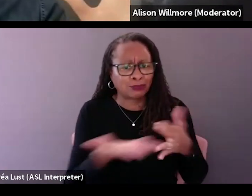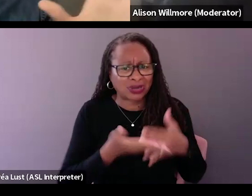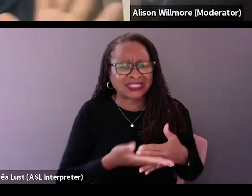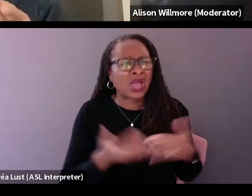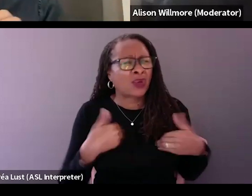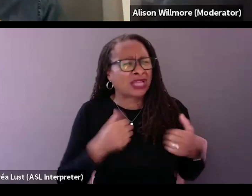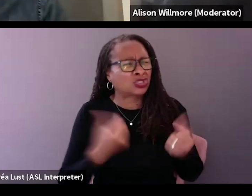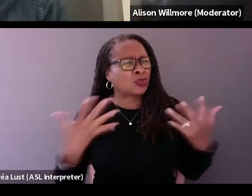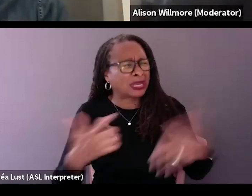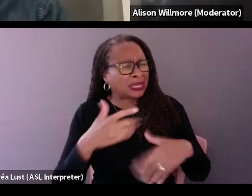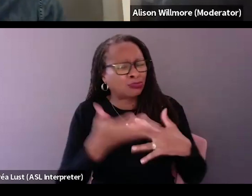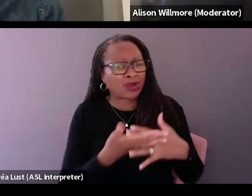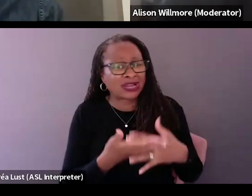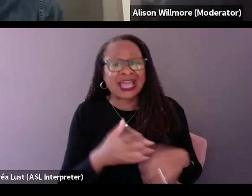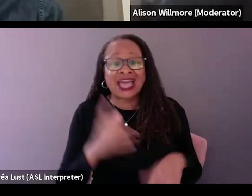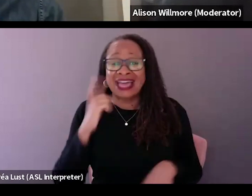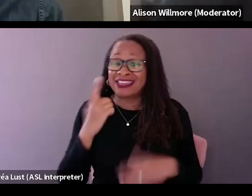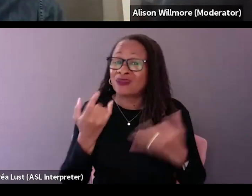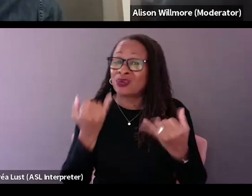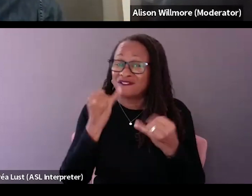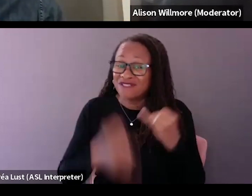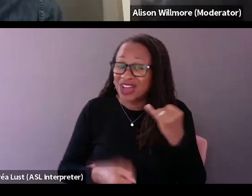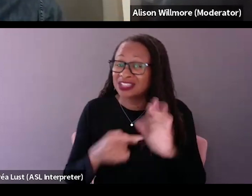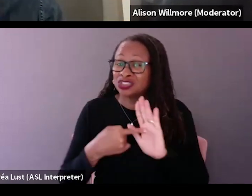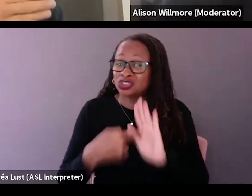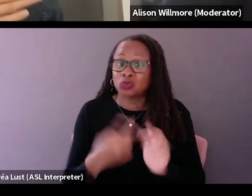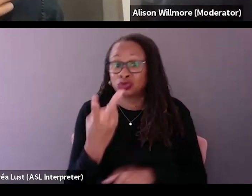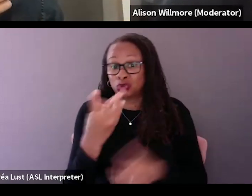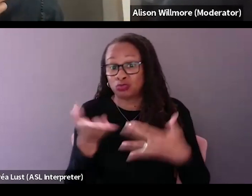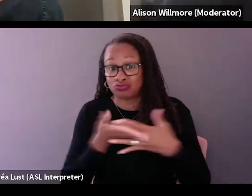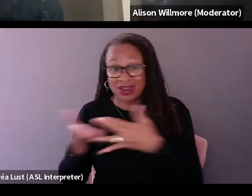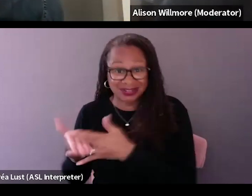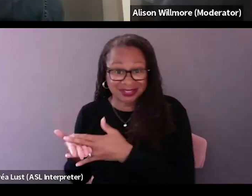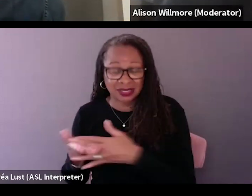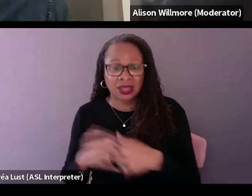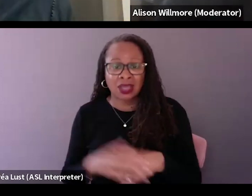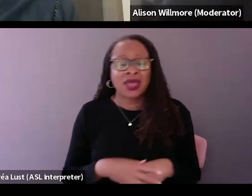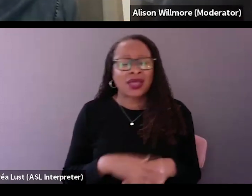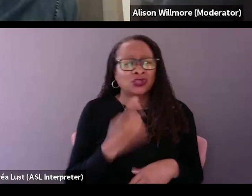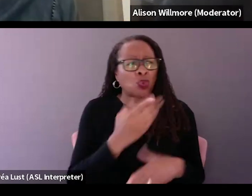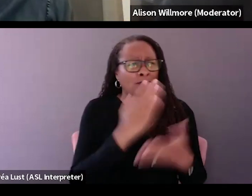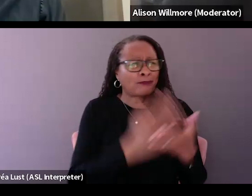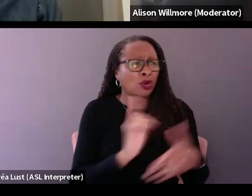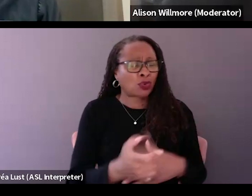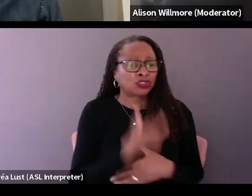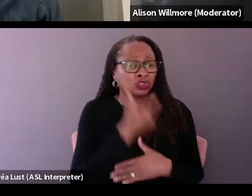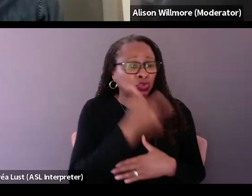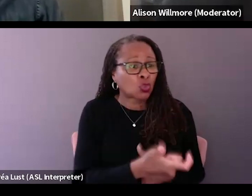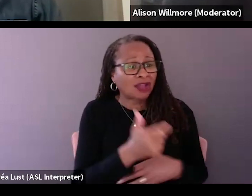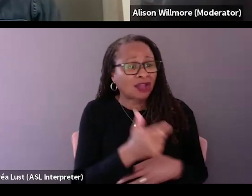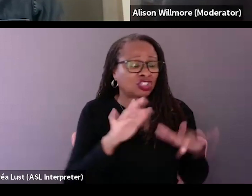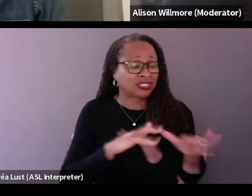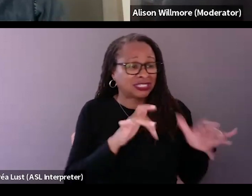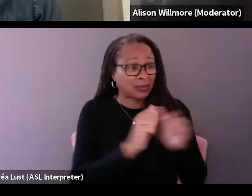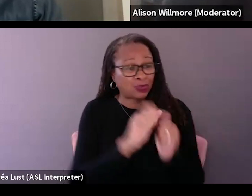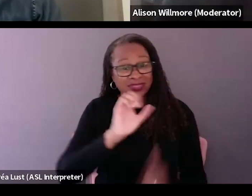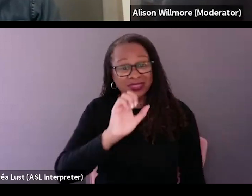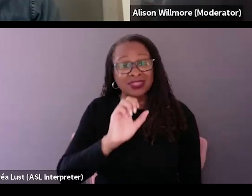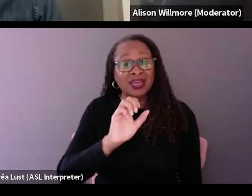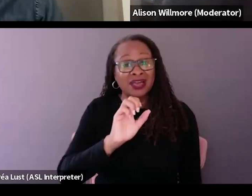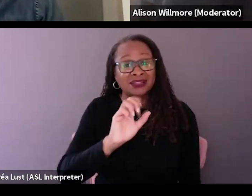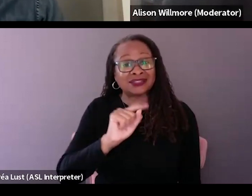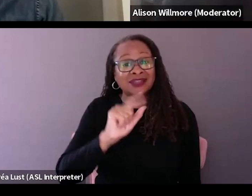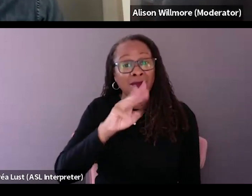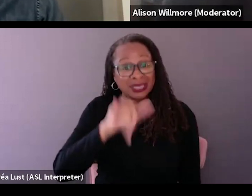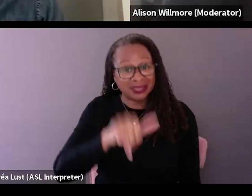she's like, I think it's the part where she's watching the tape with Tommy and she leaves with Brandon because it comes too much. And one part about the